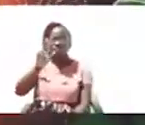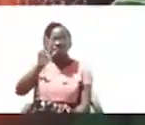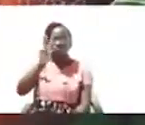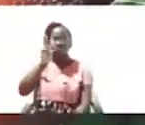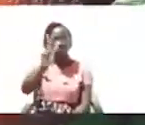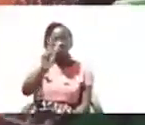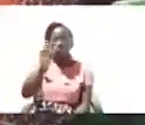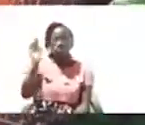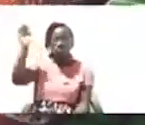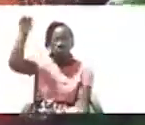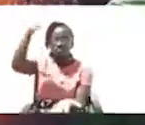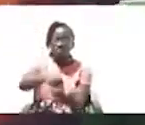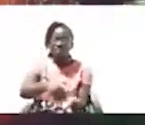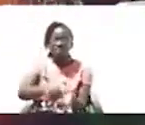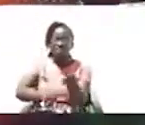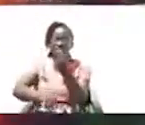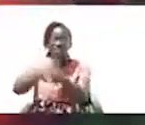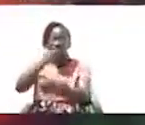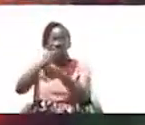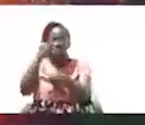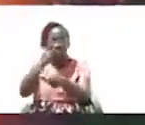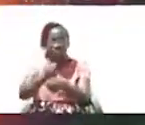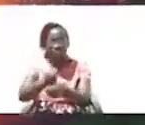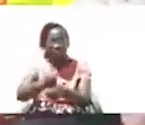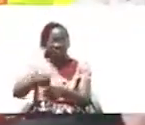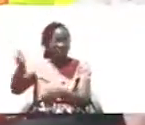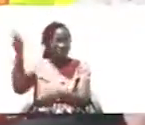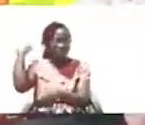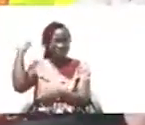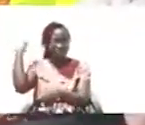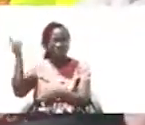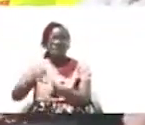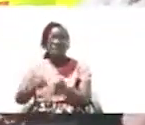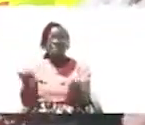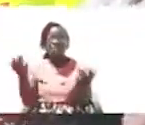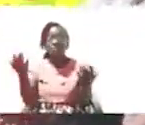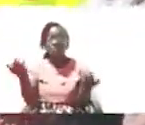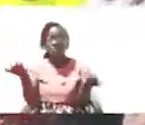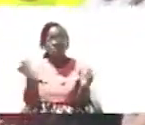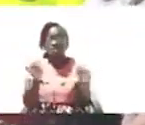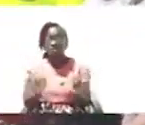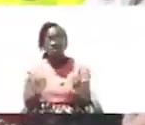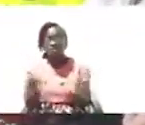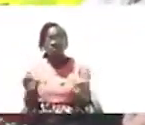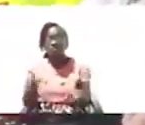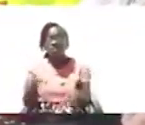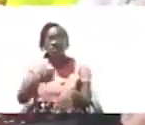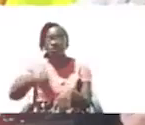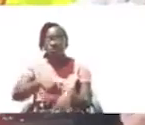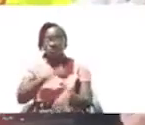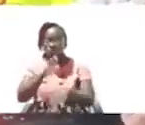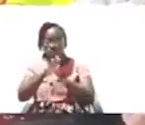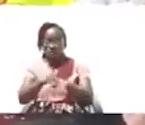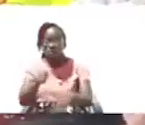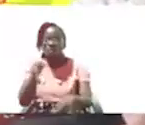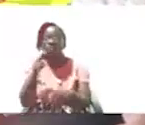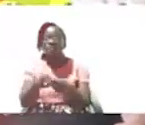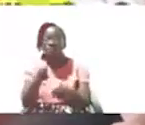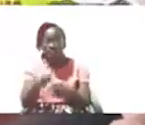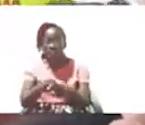today, when we mention his name, miracles happen. He's still